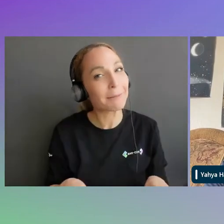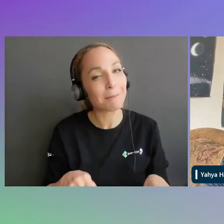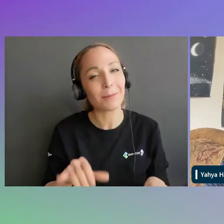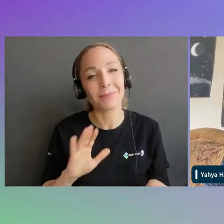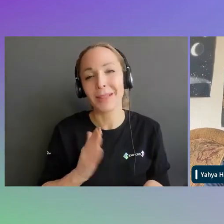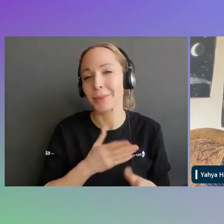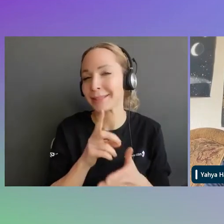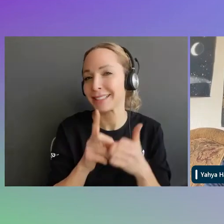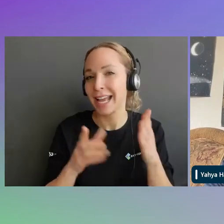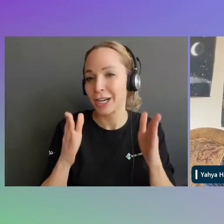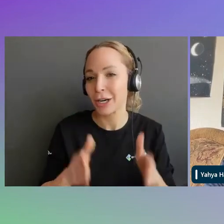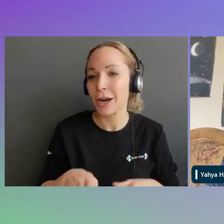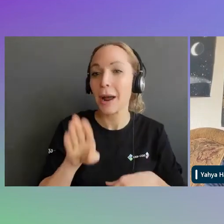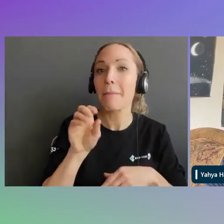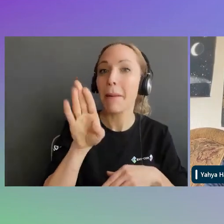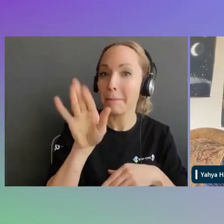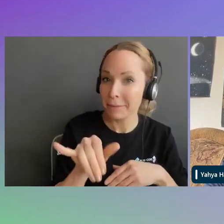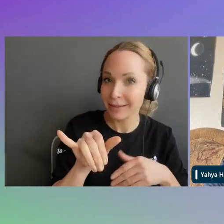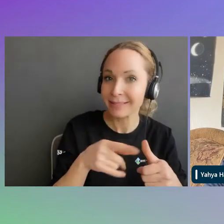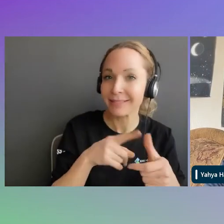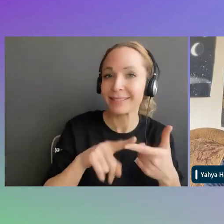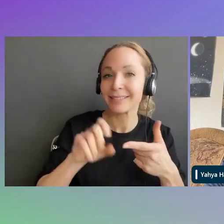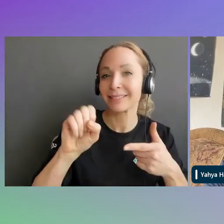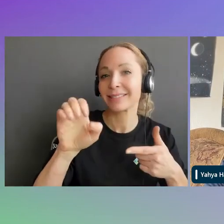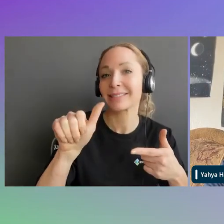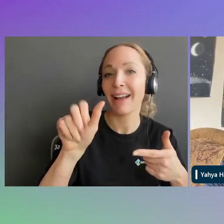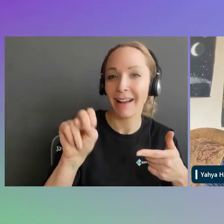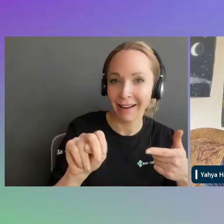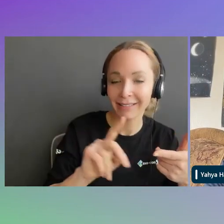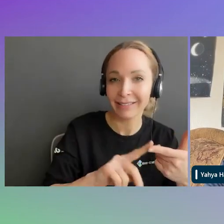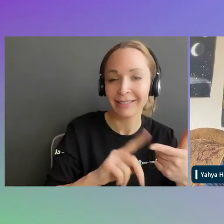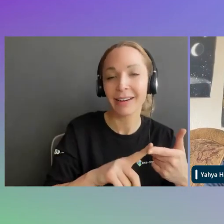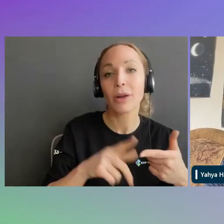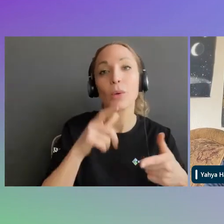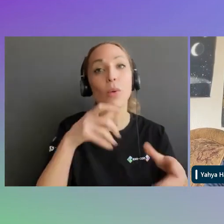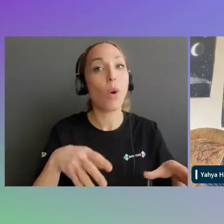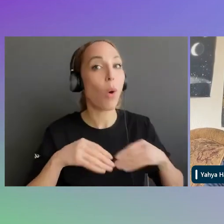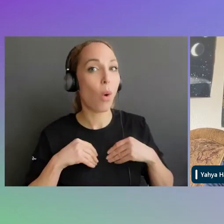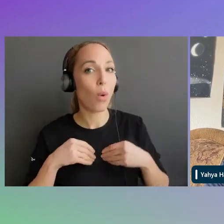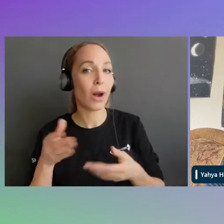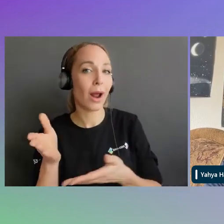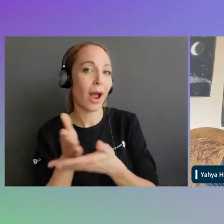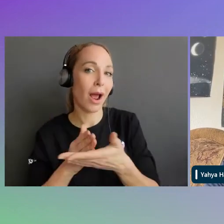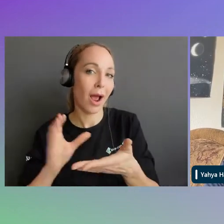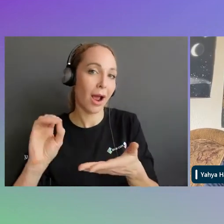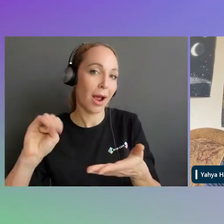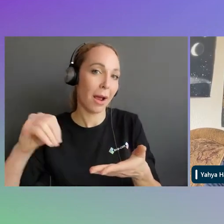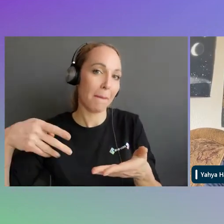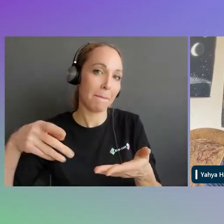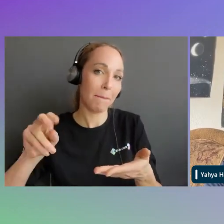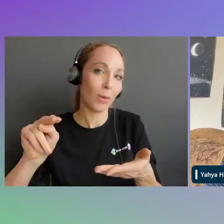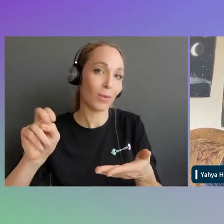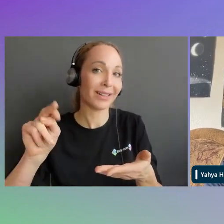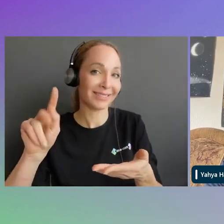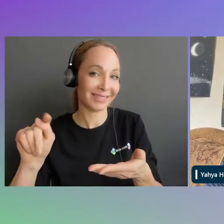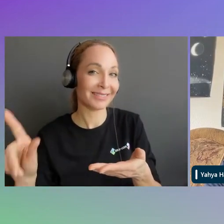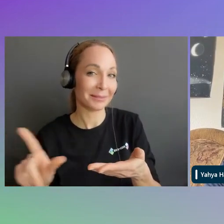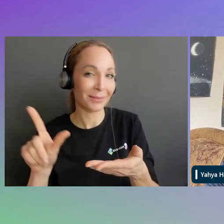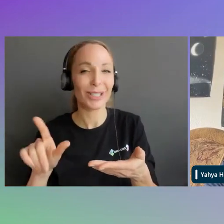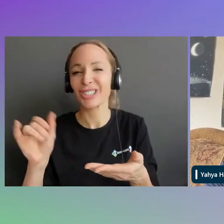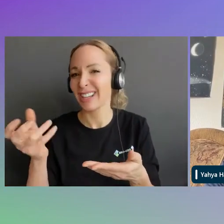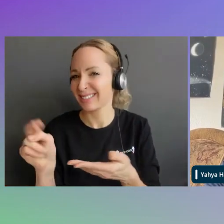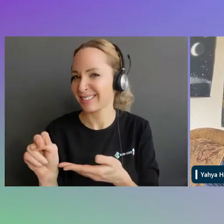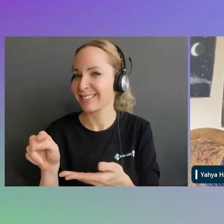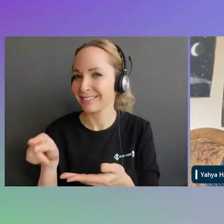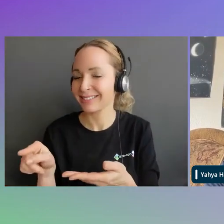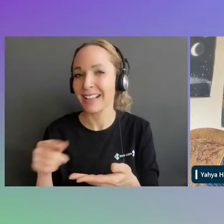and Sean. And then our owner of the component library is Jason. And so I guess I don't think I really mentioned this in the talk, but I will say that